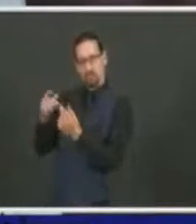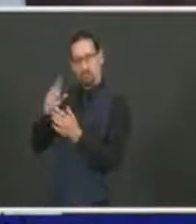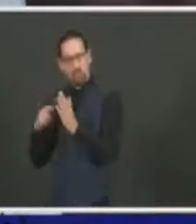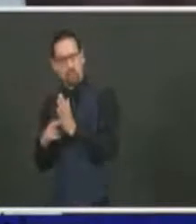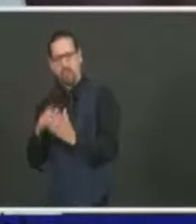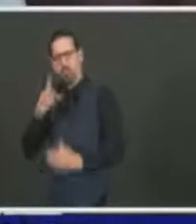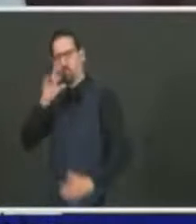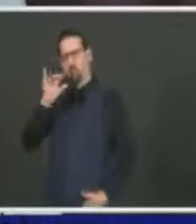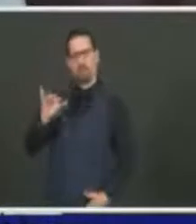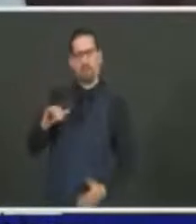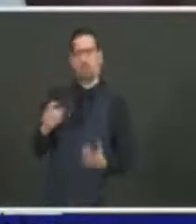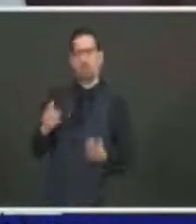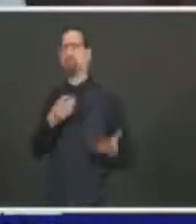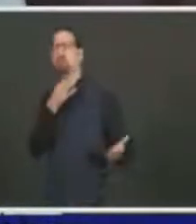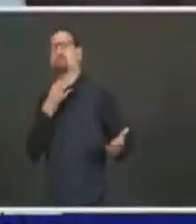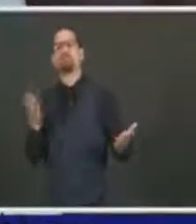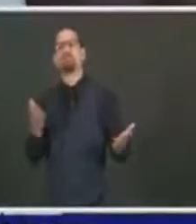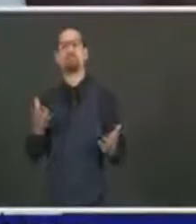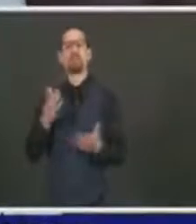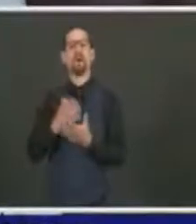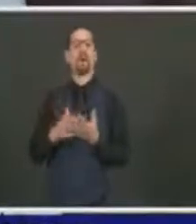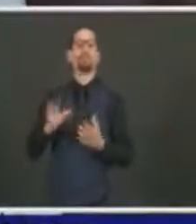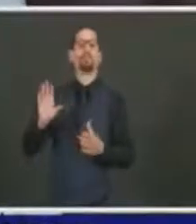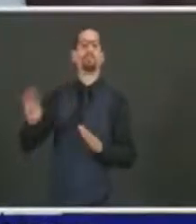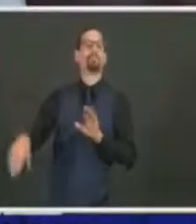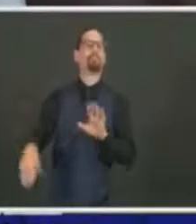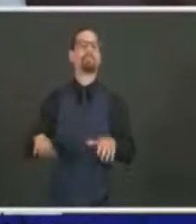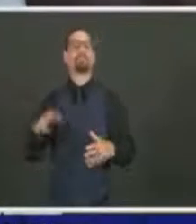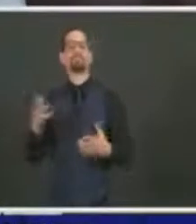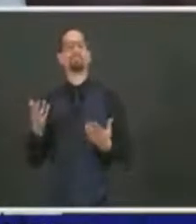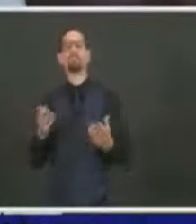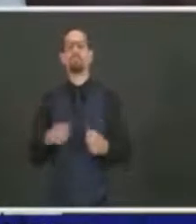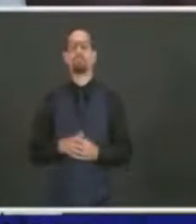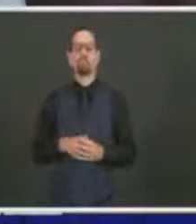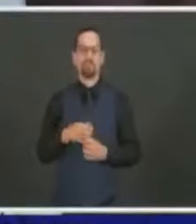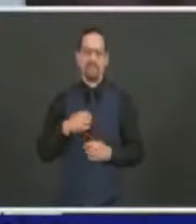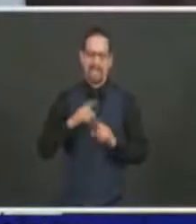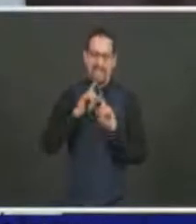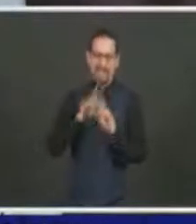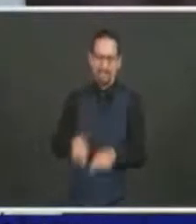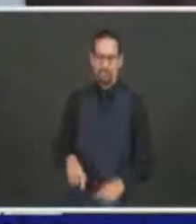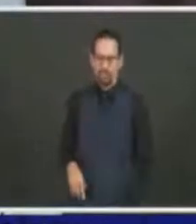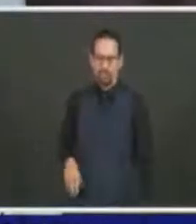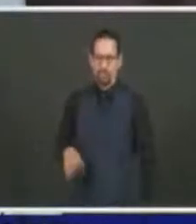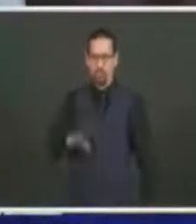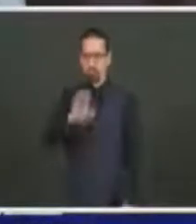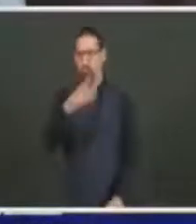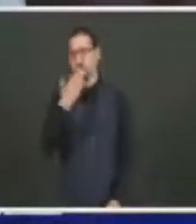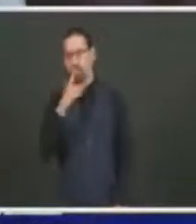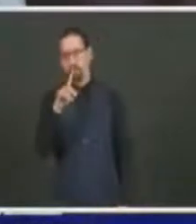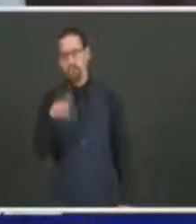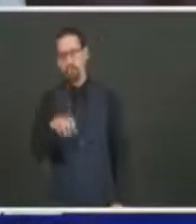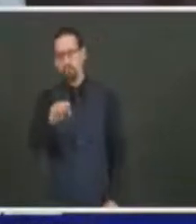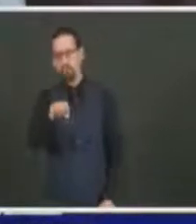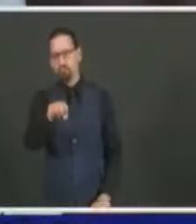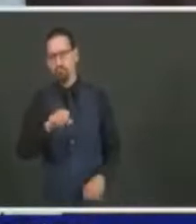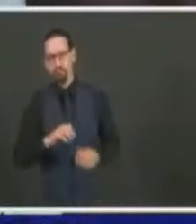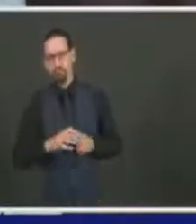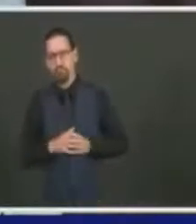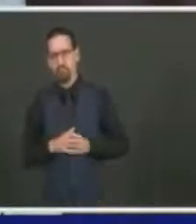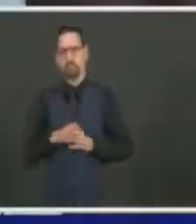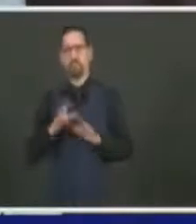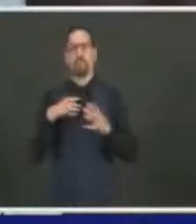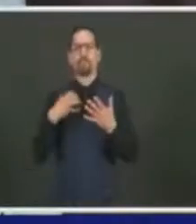them and wait for a random DBR visit? Mm-hmm. So it's an excellent question. And I previewed in my comments